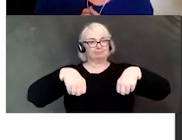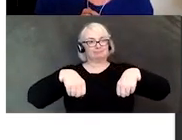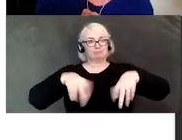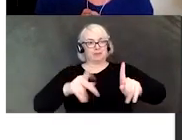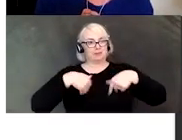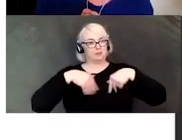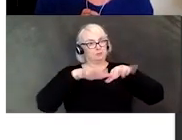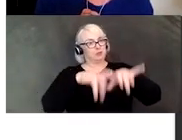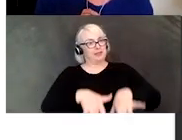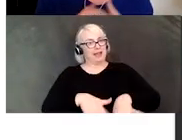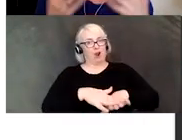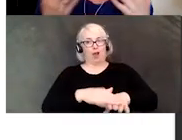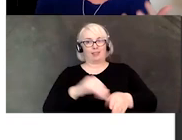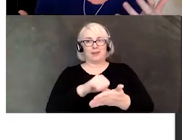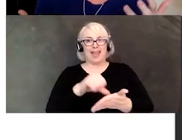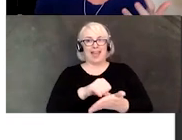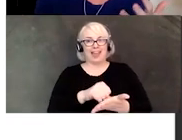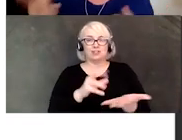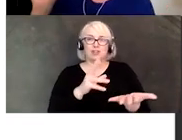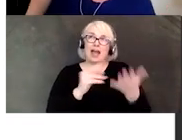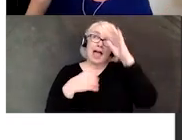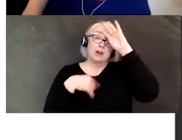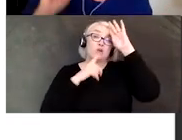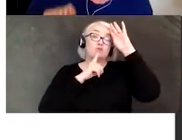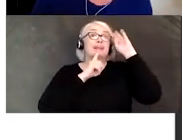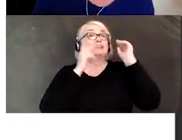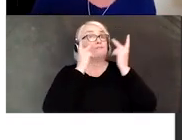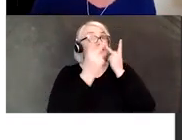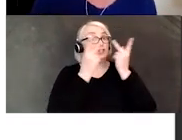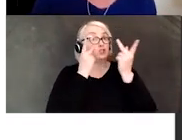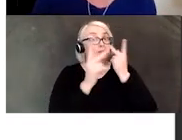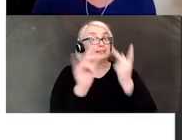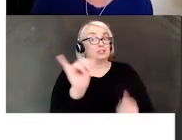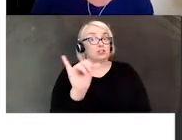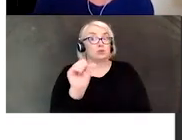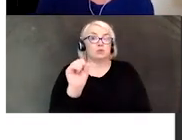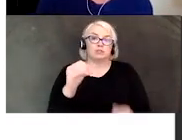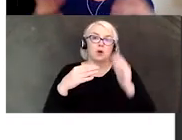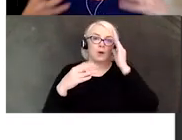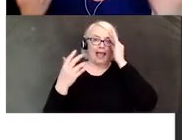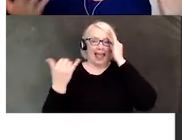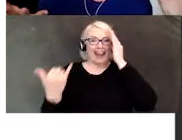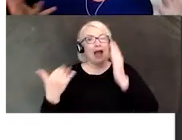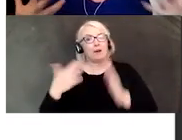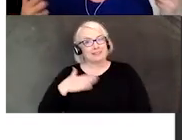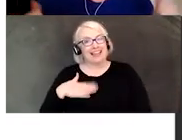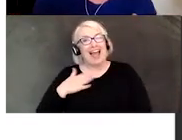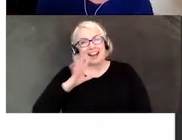um, really visually too. So now I'm glad I talked about Lorelai Gilmore because like, I am such a like